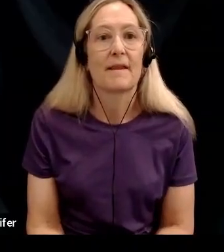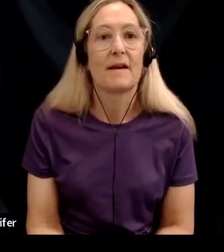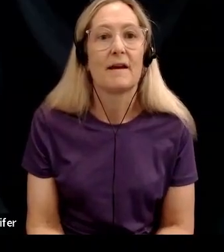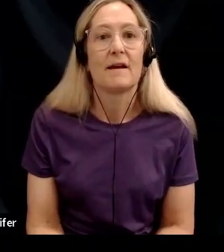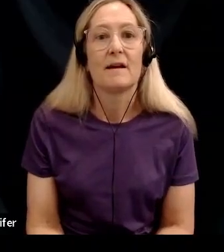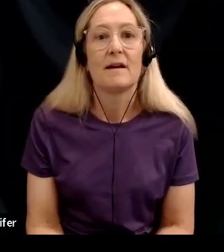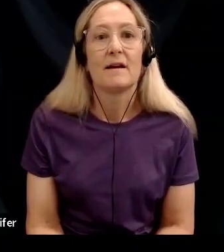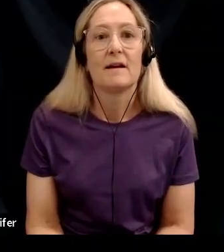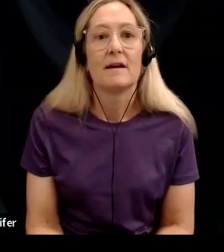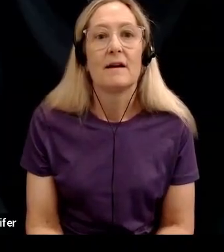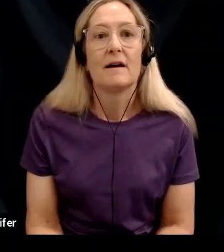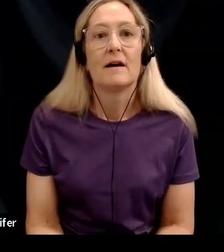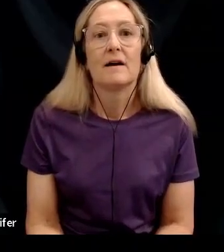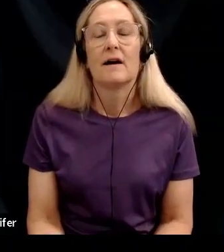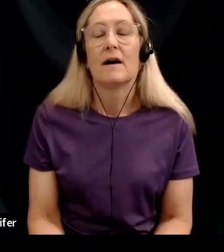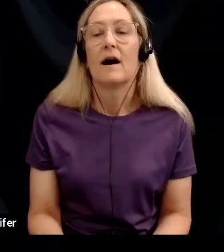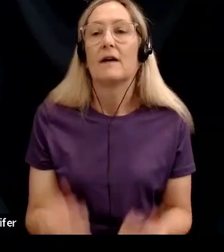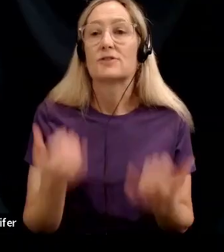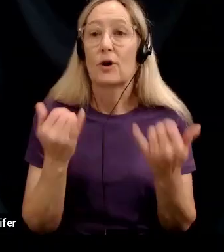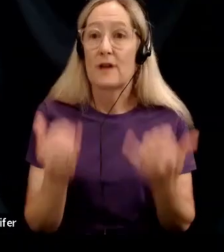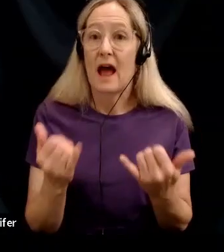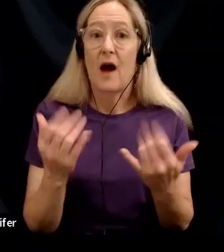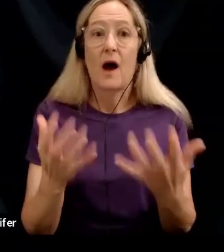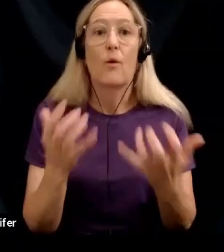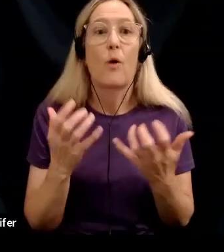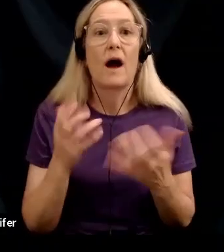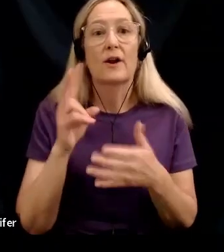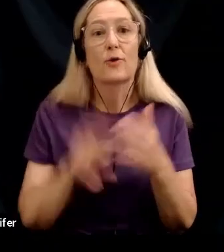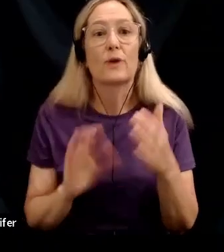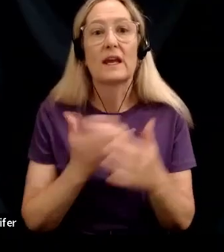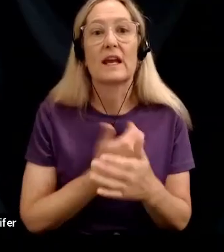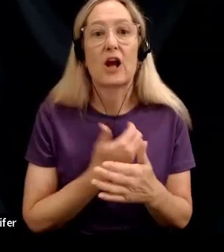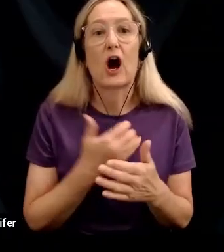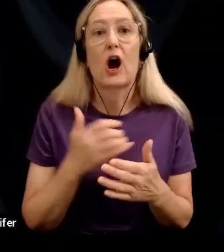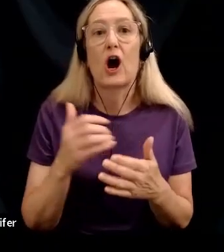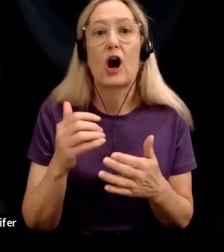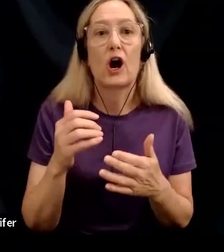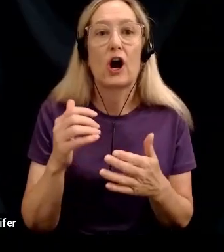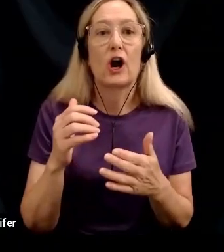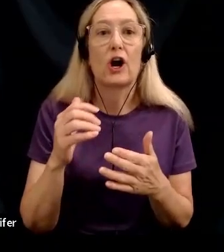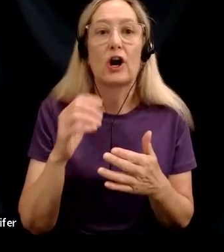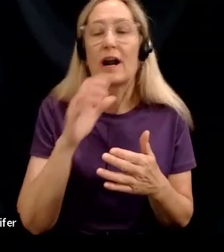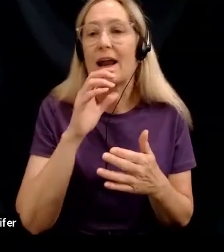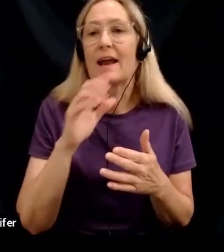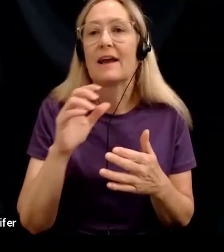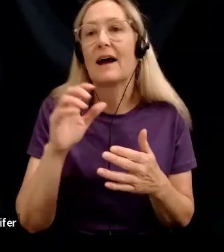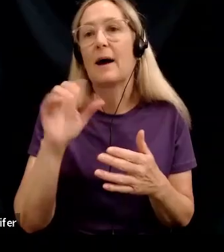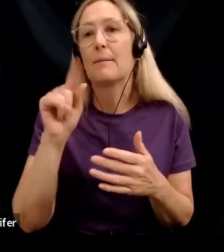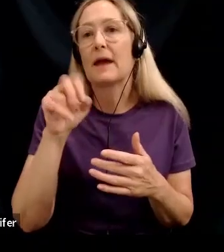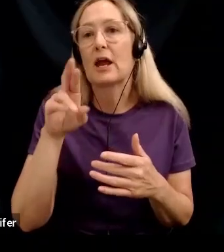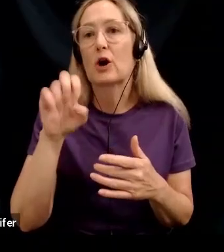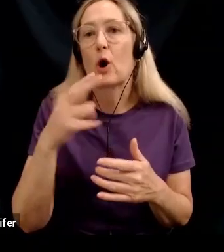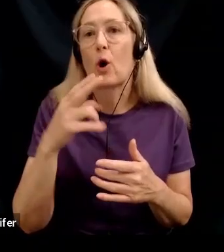All right. And so now I just want to read our Arrowhead Area Agency on Aging land